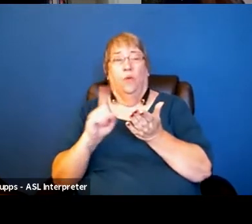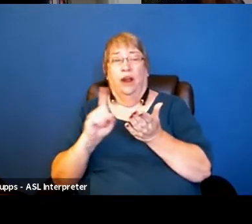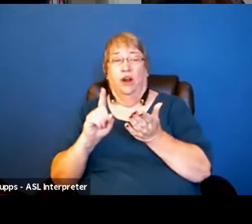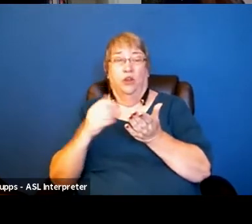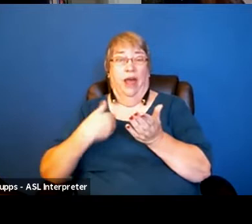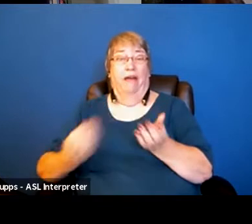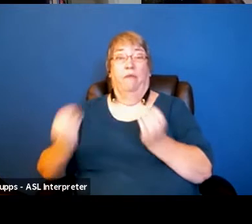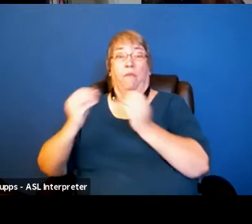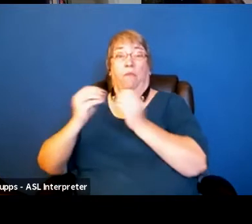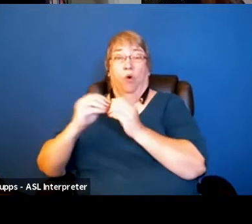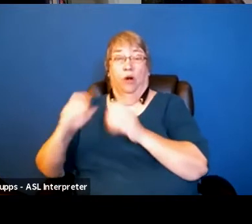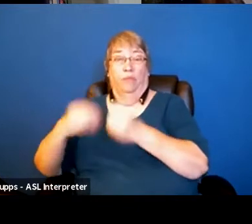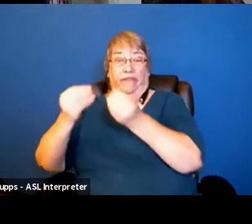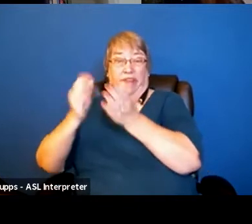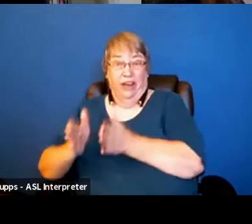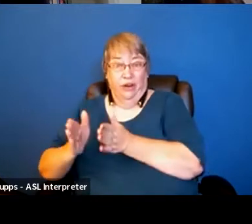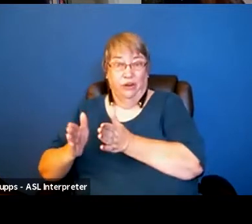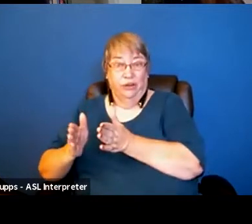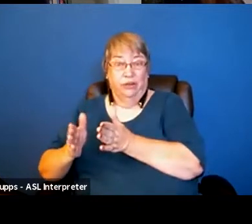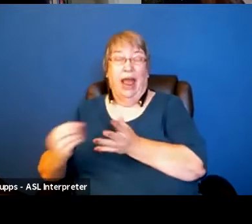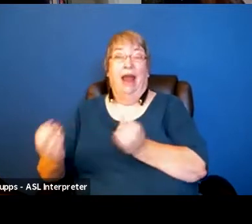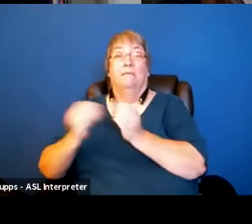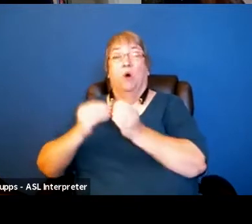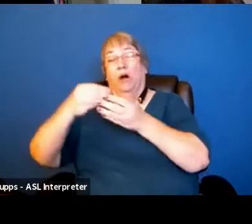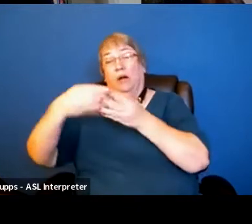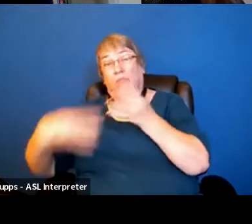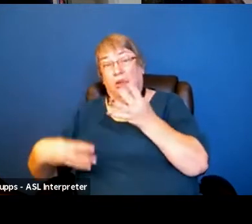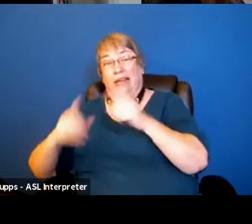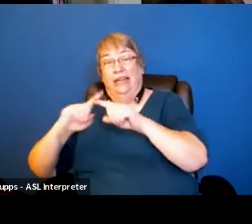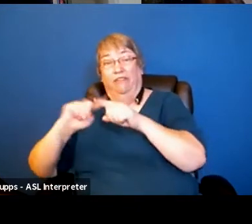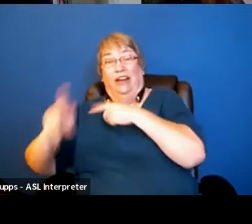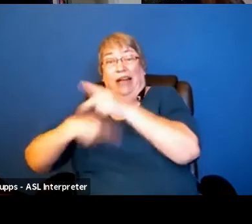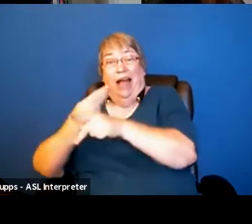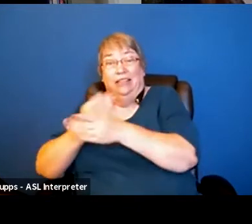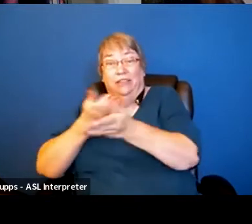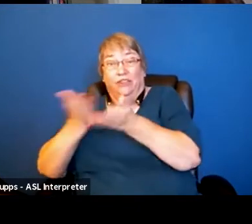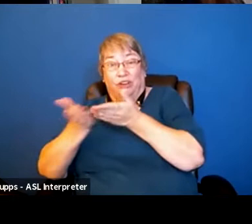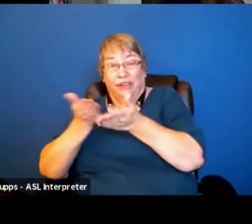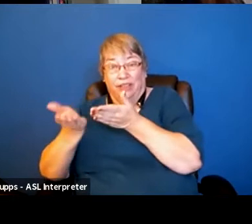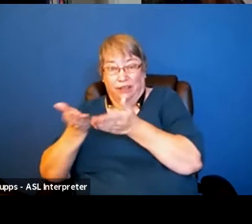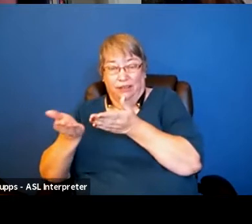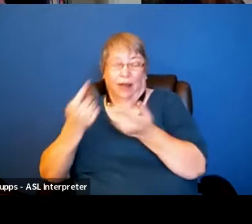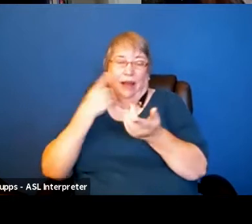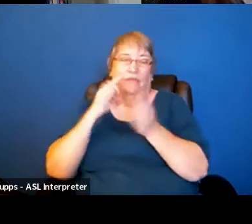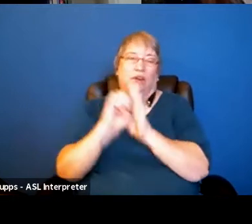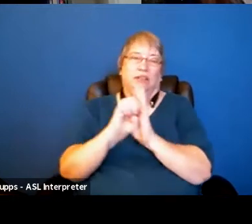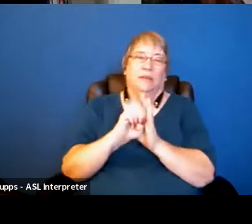availability and diversity of services offered within each part of the continuum. So for example, if you look at